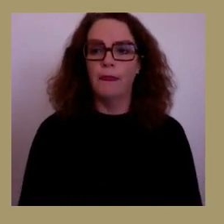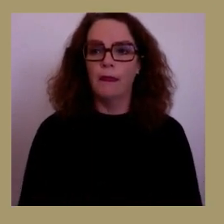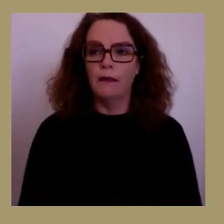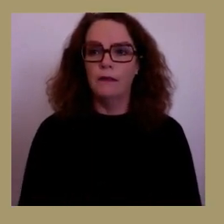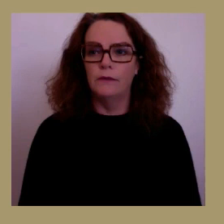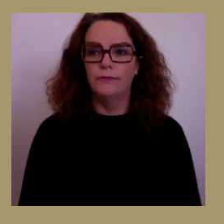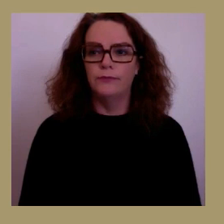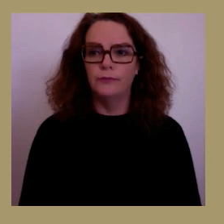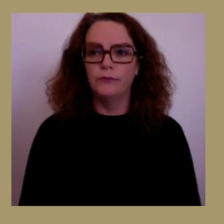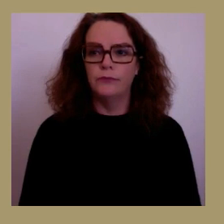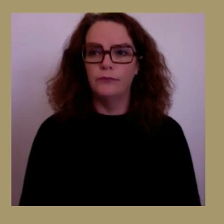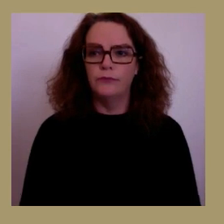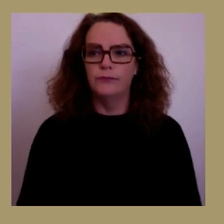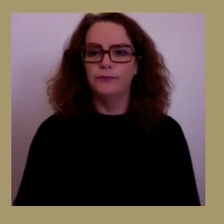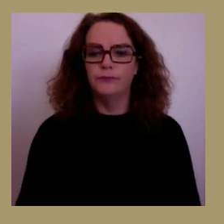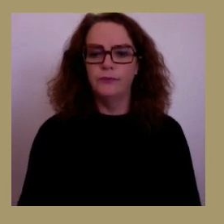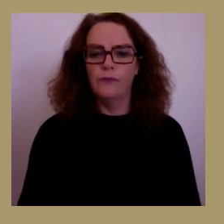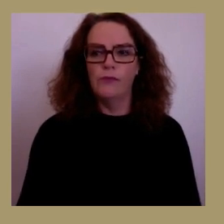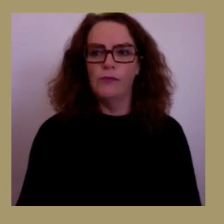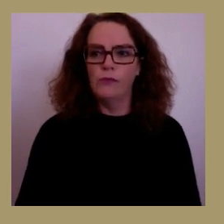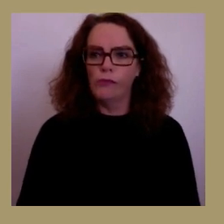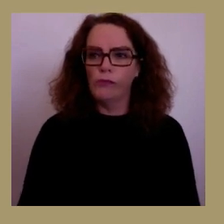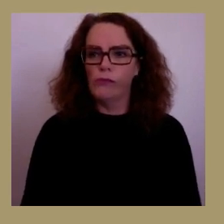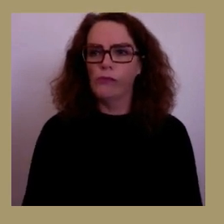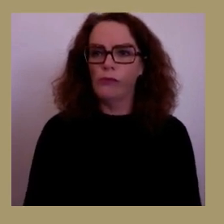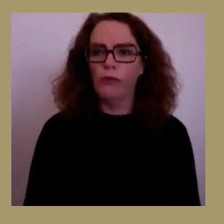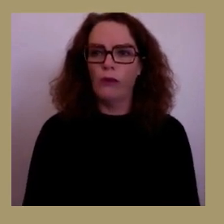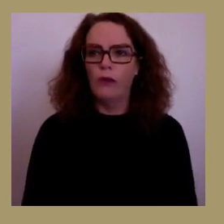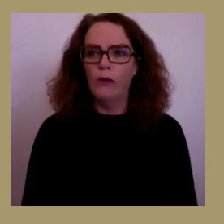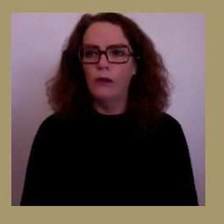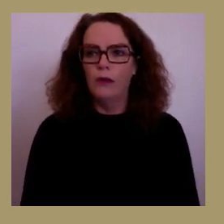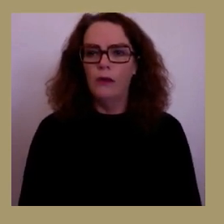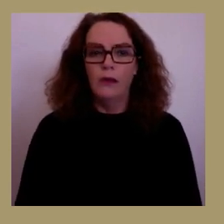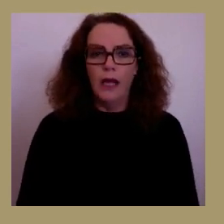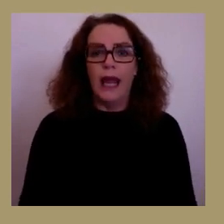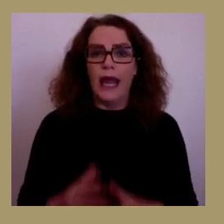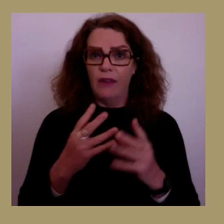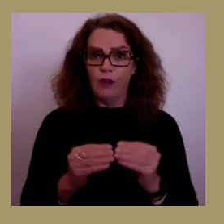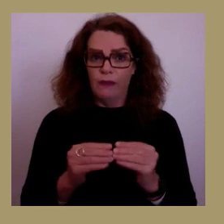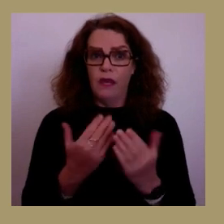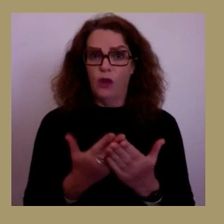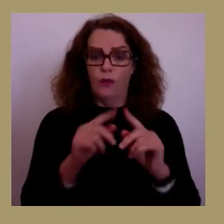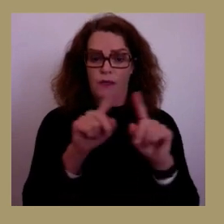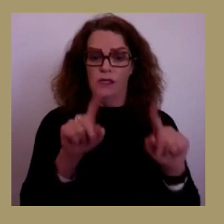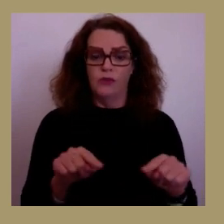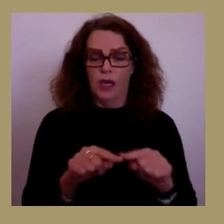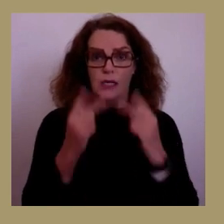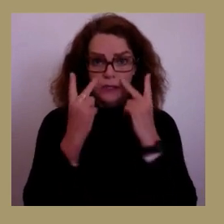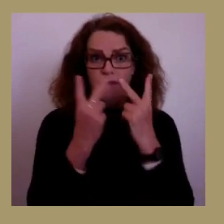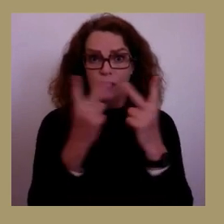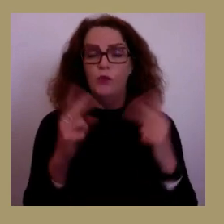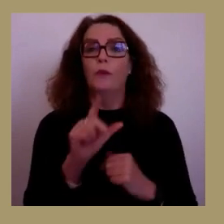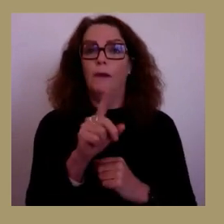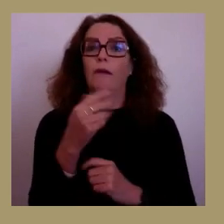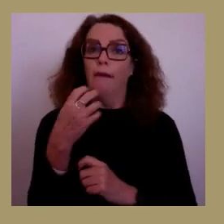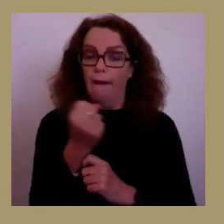So going back to the card, everything that's actually displayed on the screen is purely visual, but it does have the customer's name and it has their